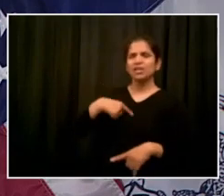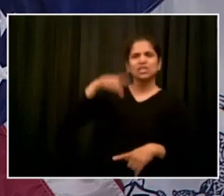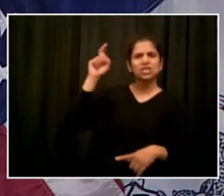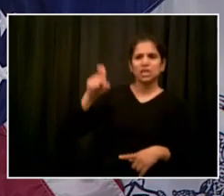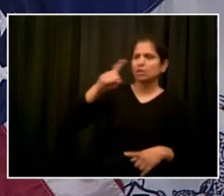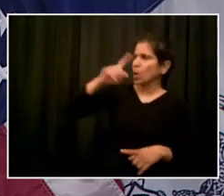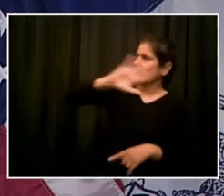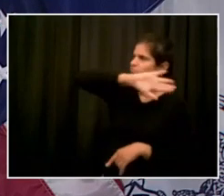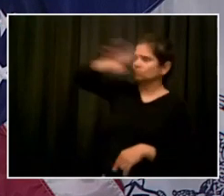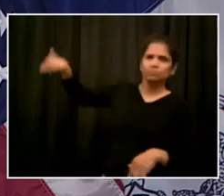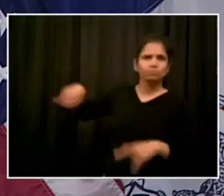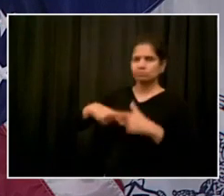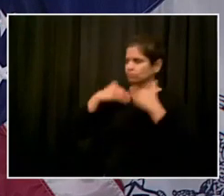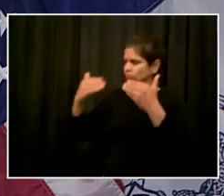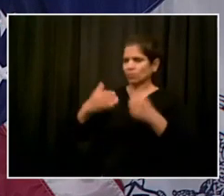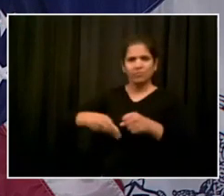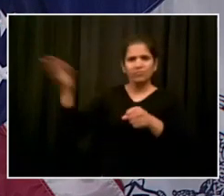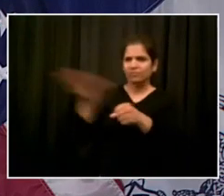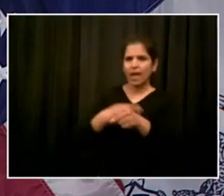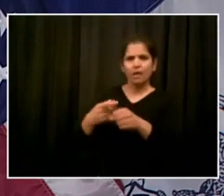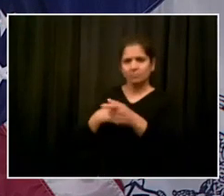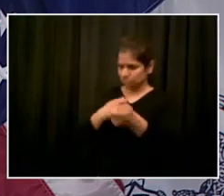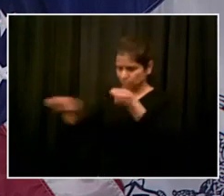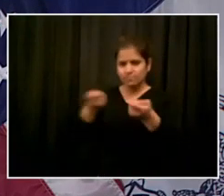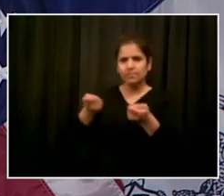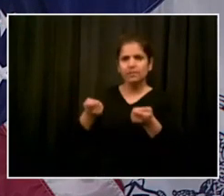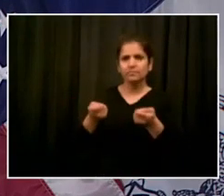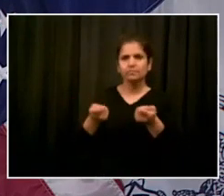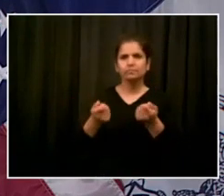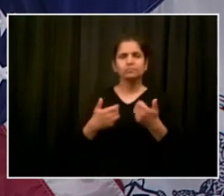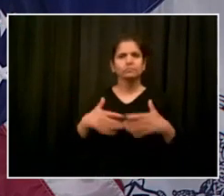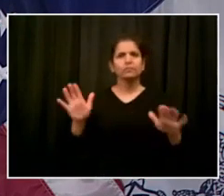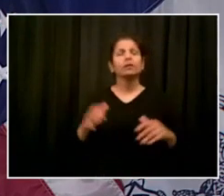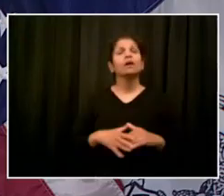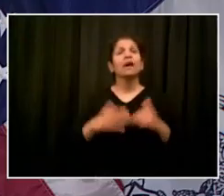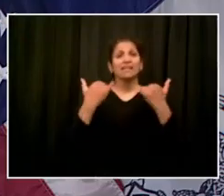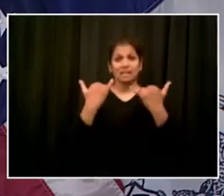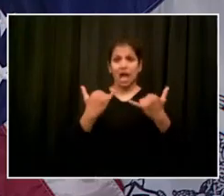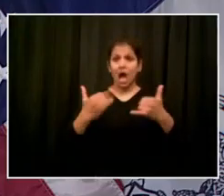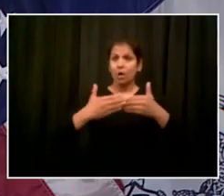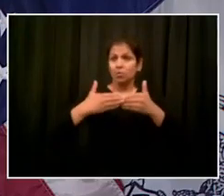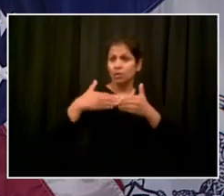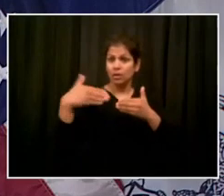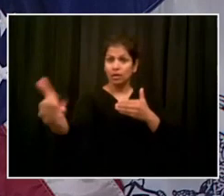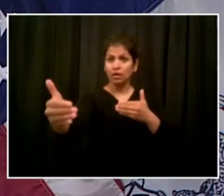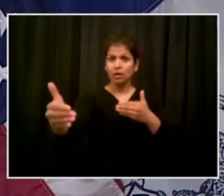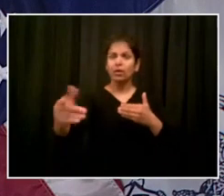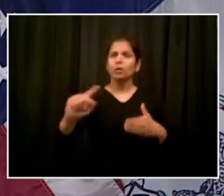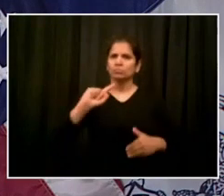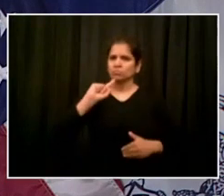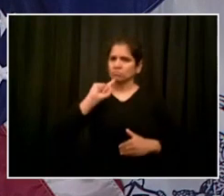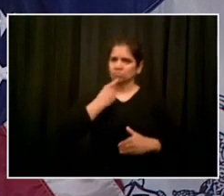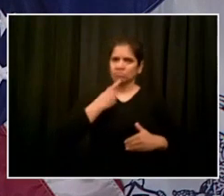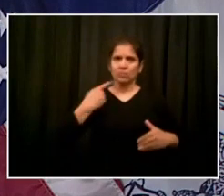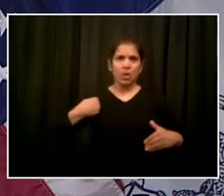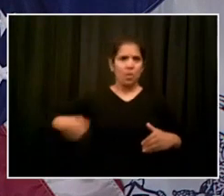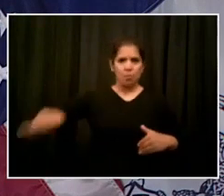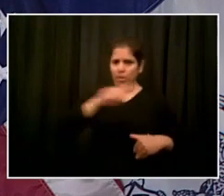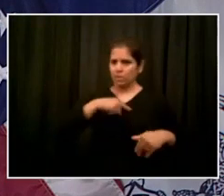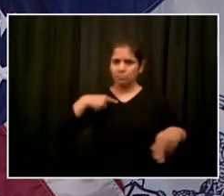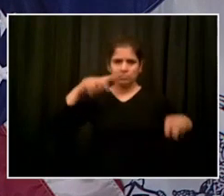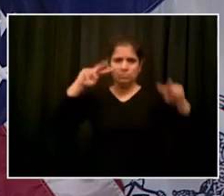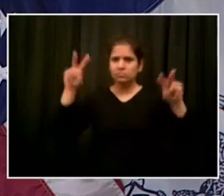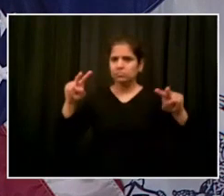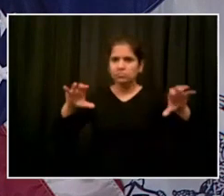the question of the budget and the social distance enhancers, Dave, I'd say this, the budget right now and the budget